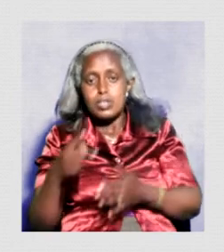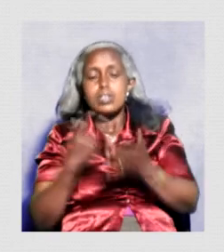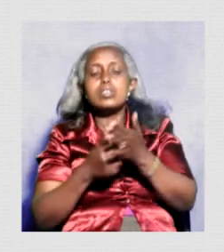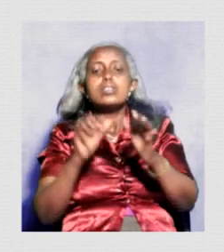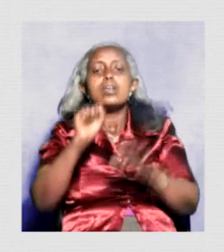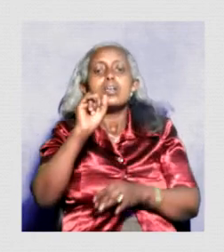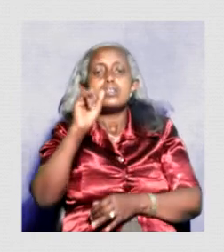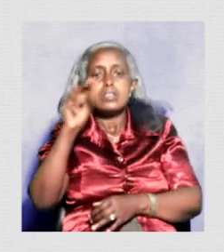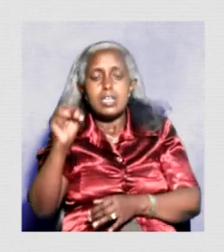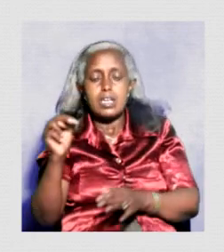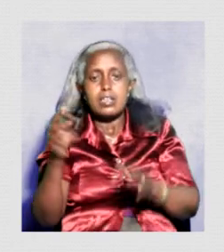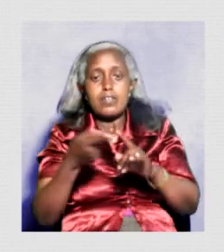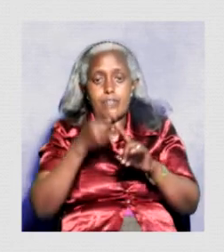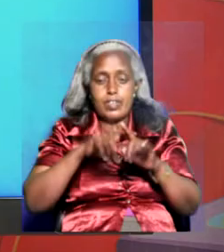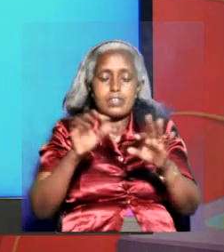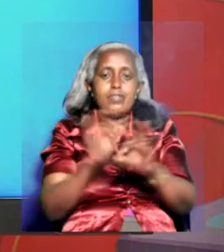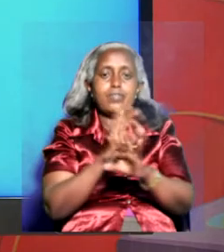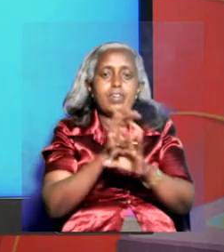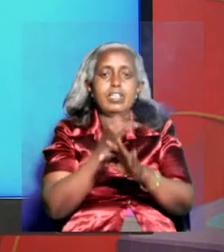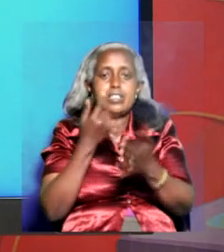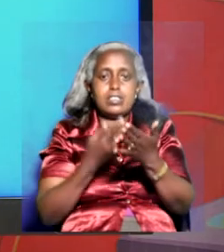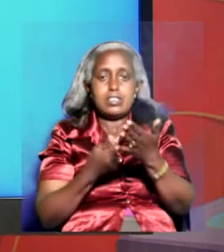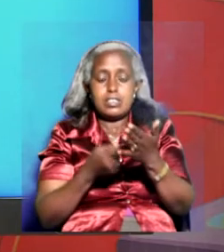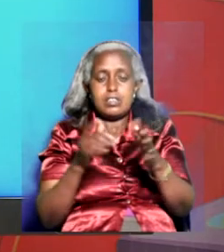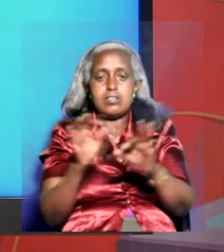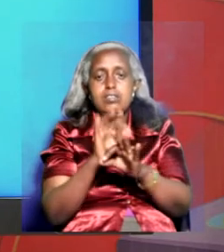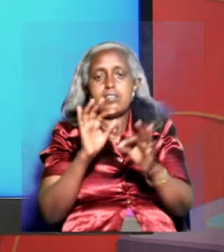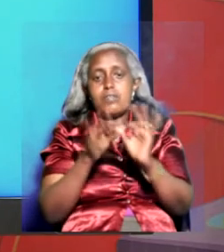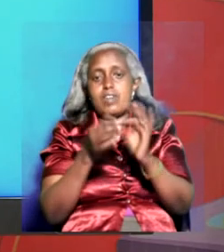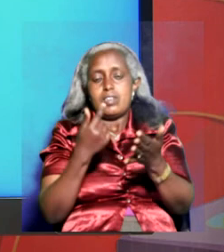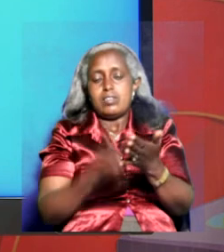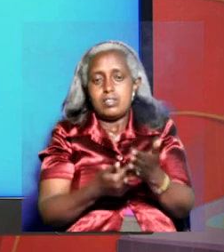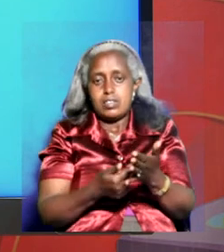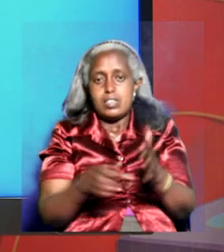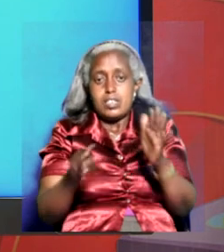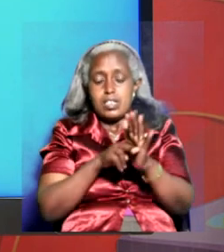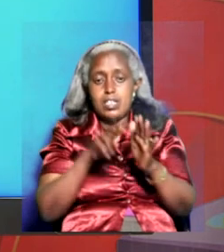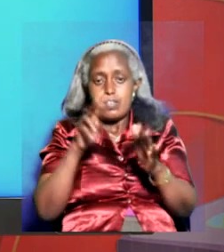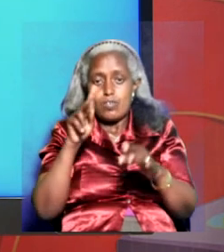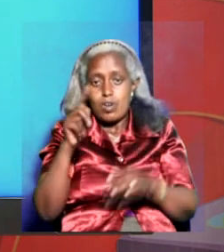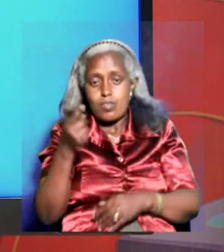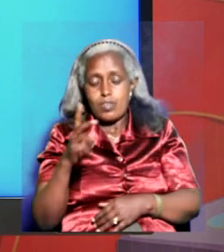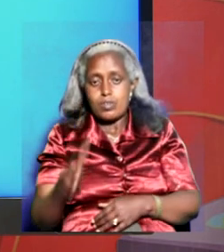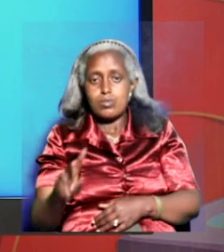is defined on this. So -1/2, and it's found on